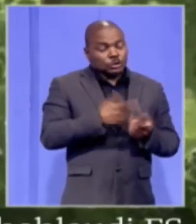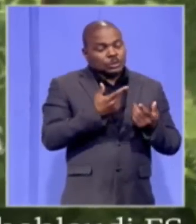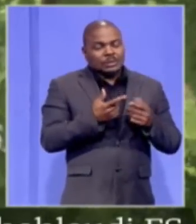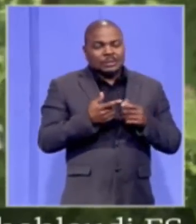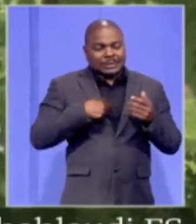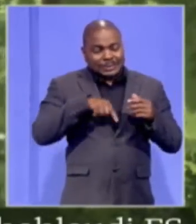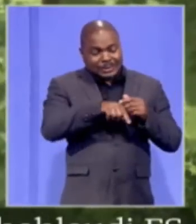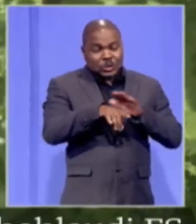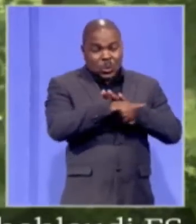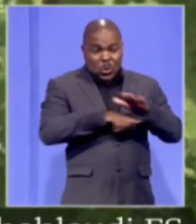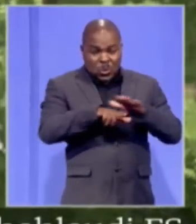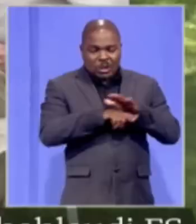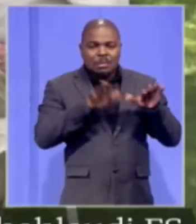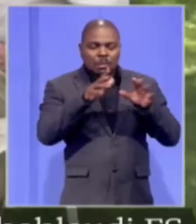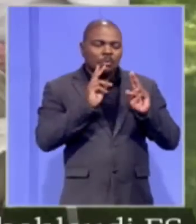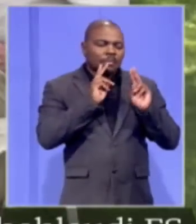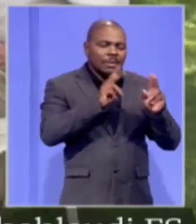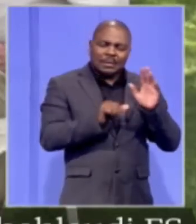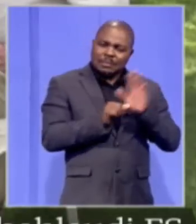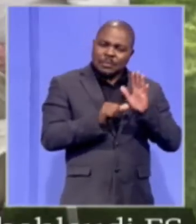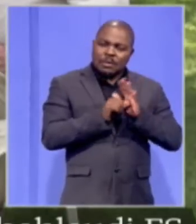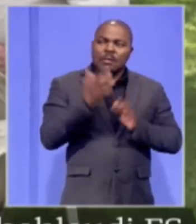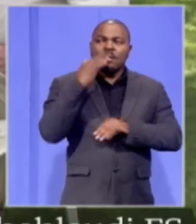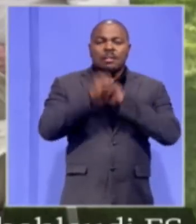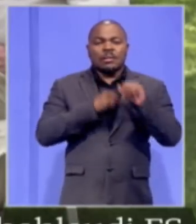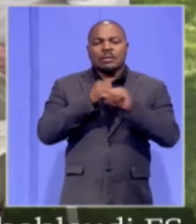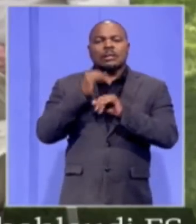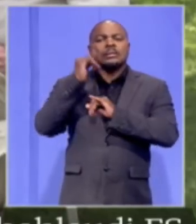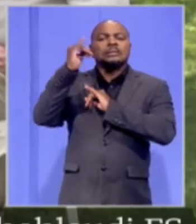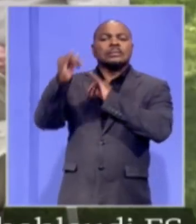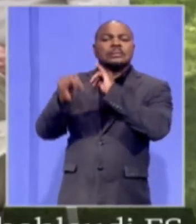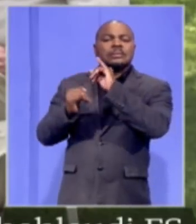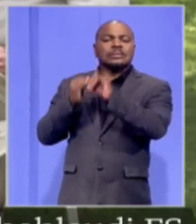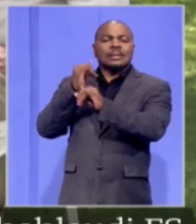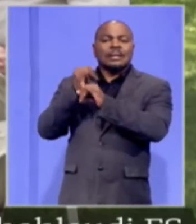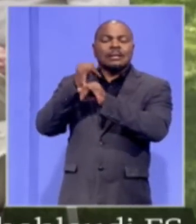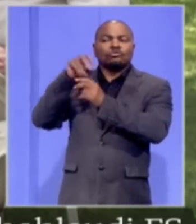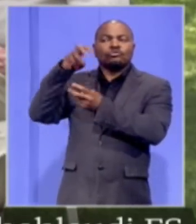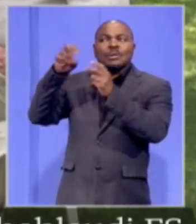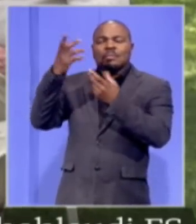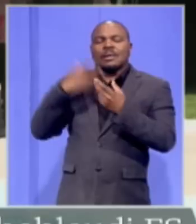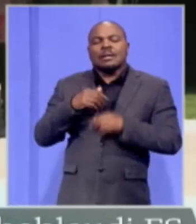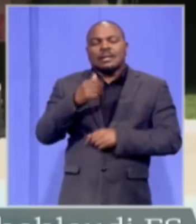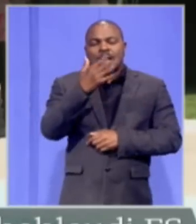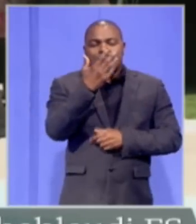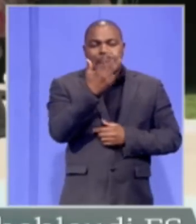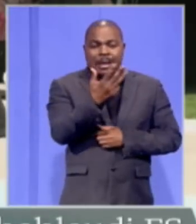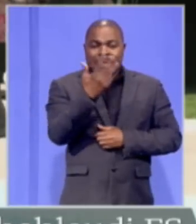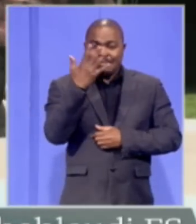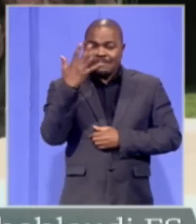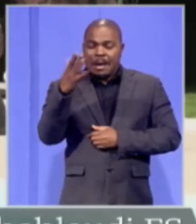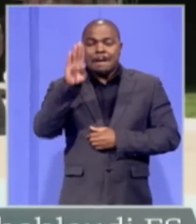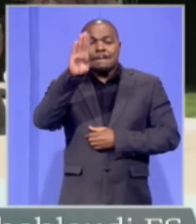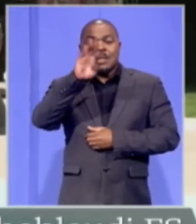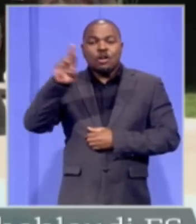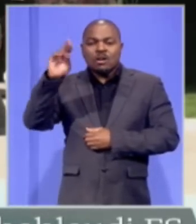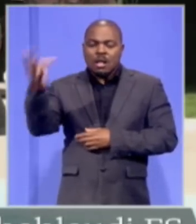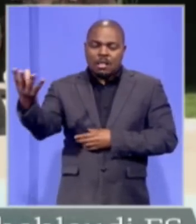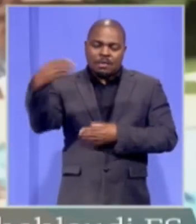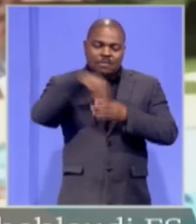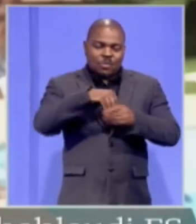of our sector. Just last year, international tourists contributed 95 billion rand to